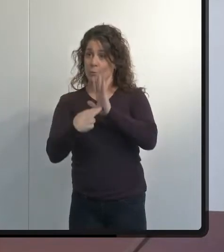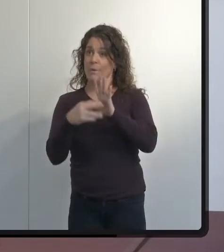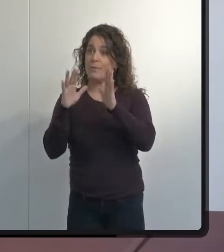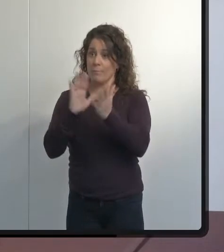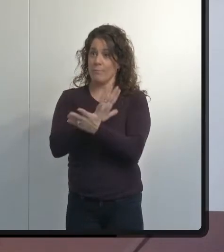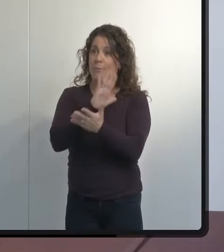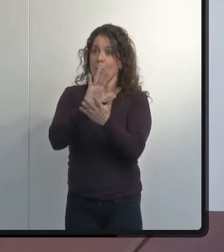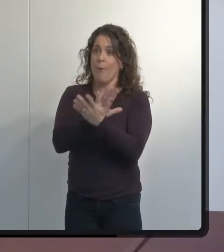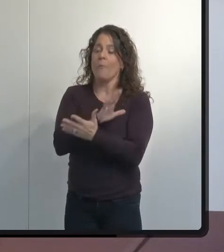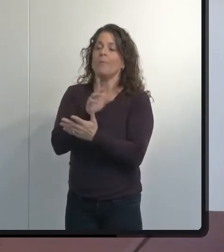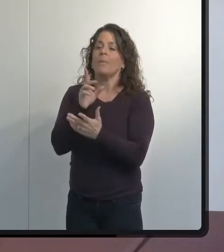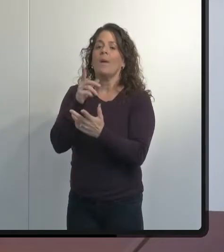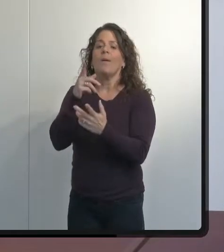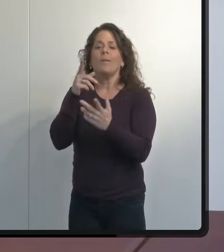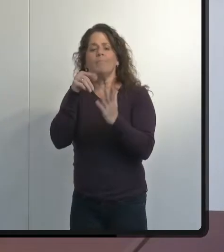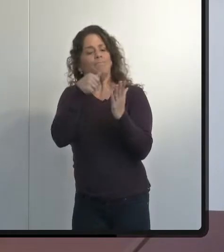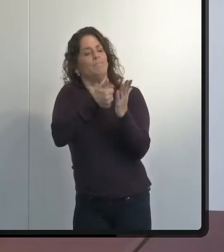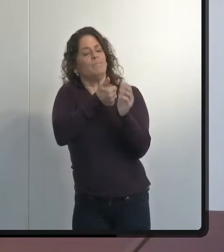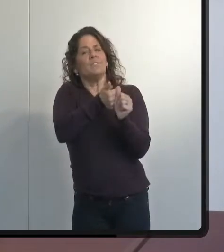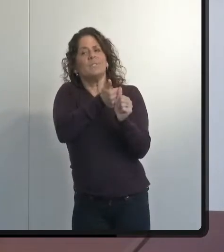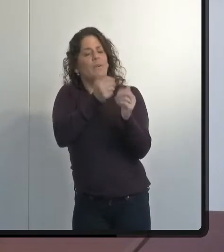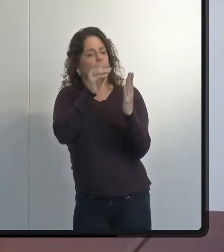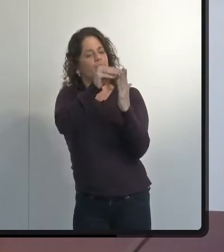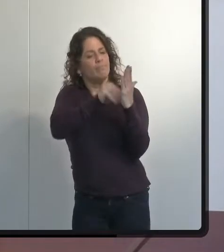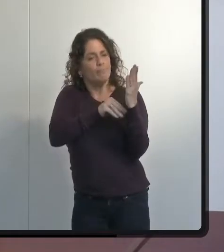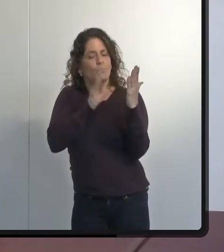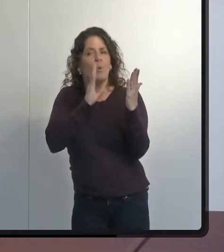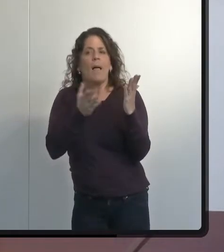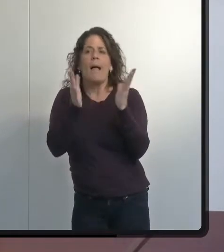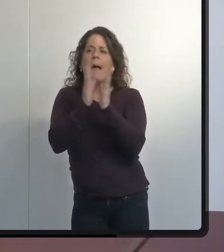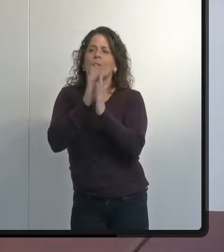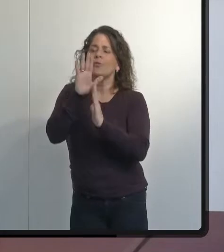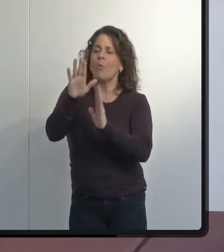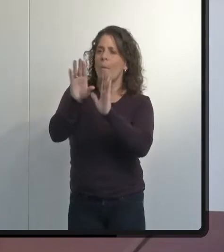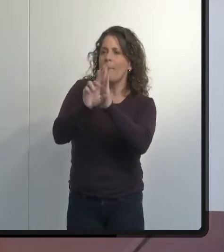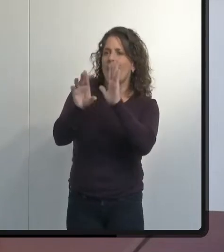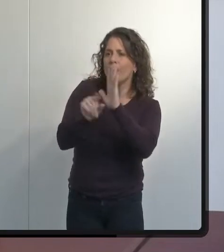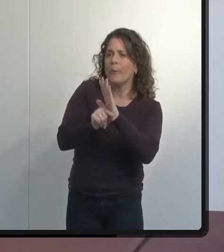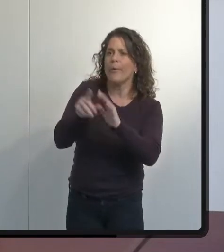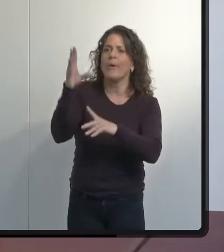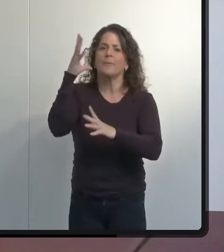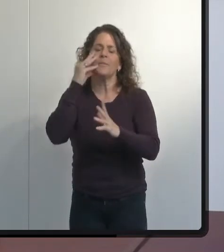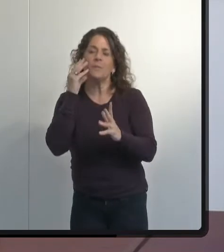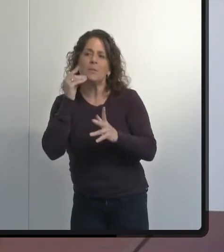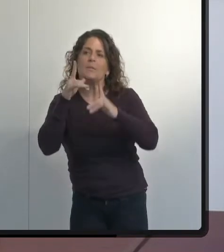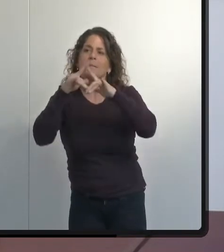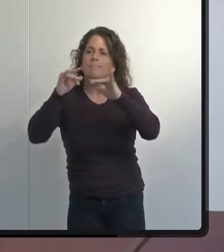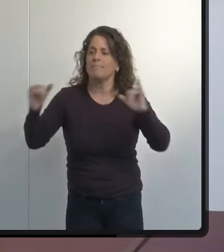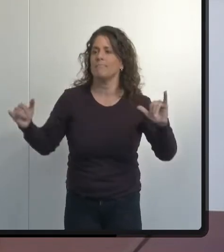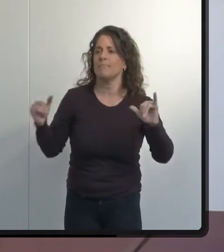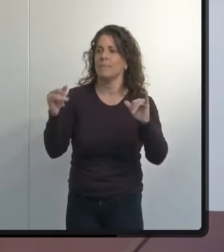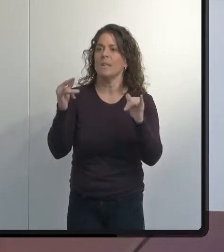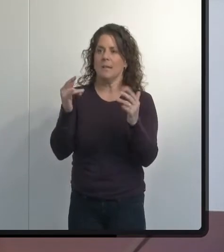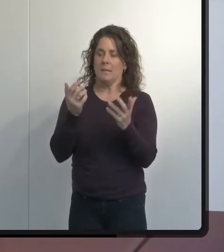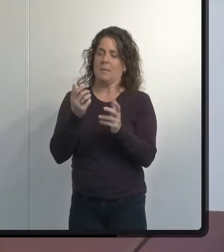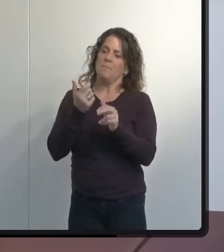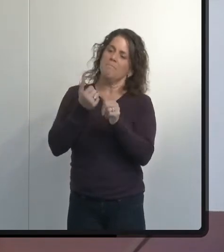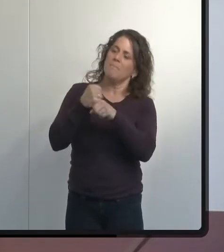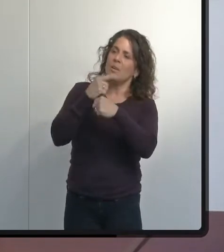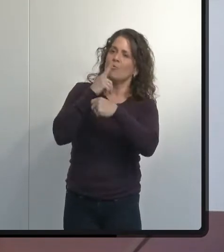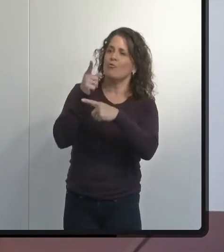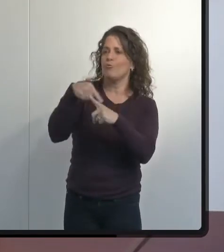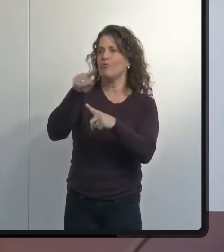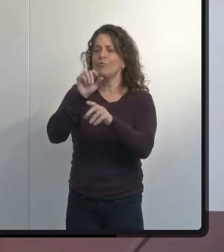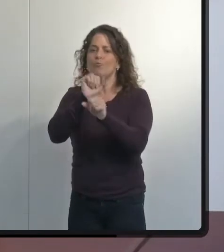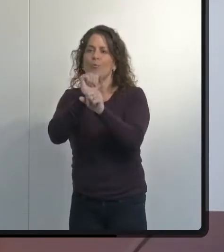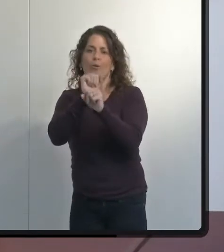your own personal experience and expertise so that you can be offered meaningful assignments. Safety is the county's highest